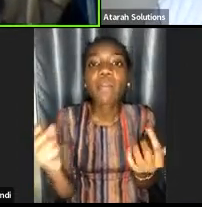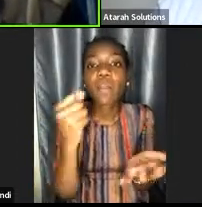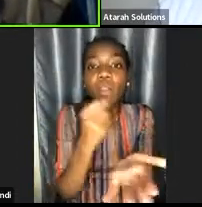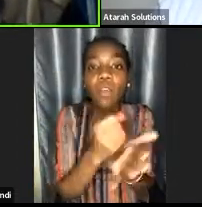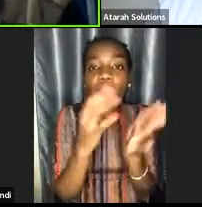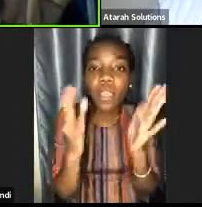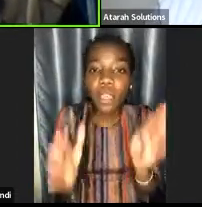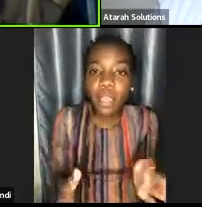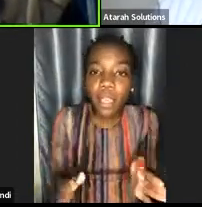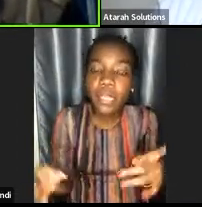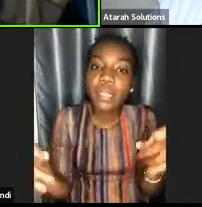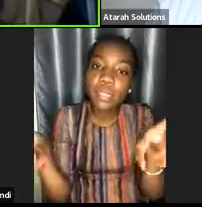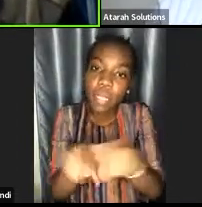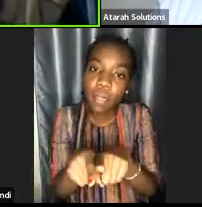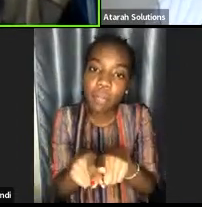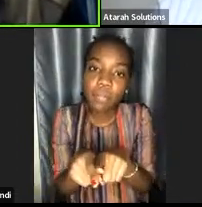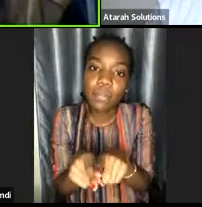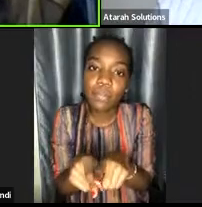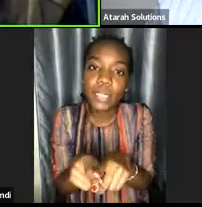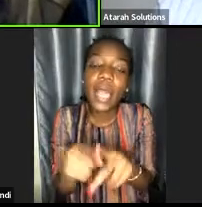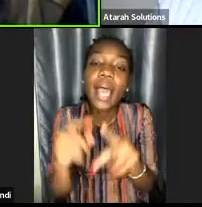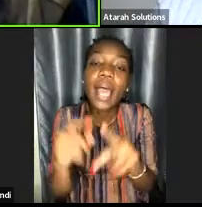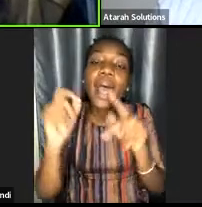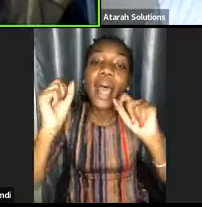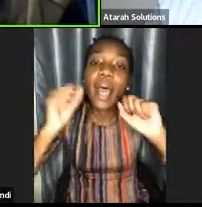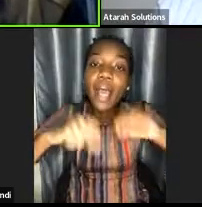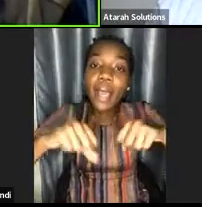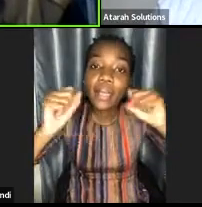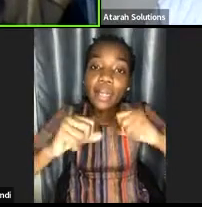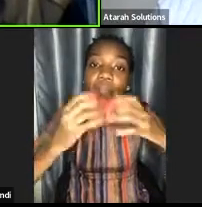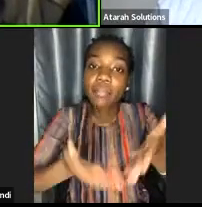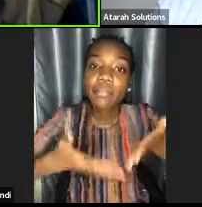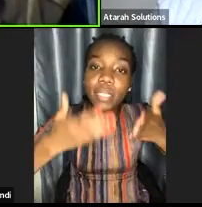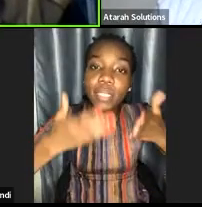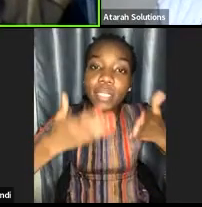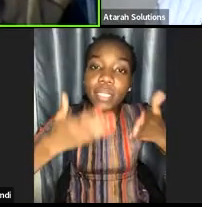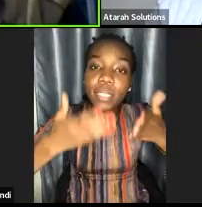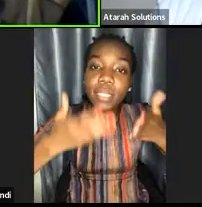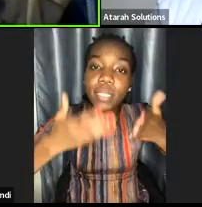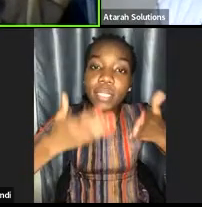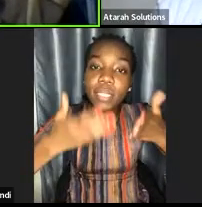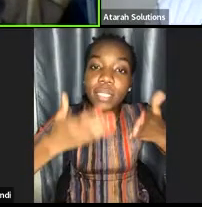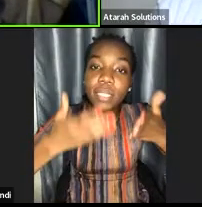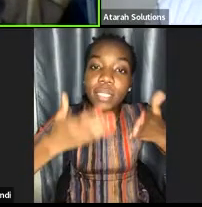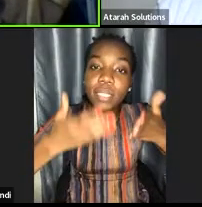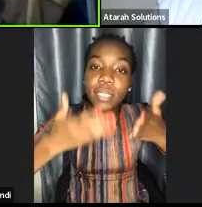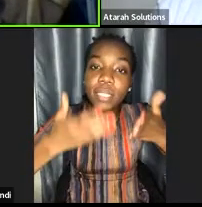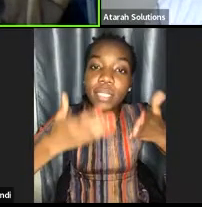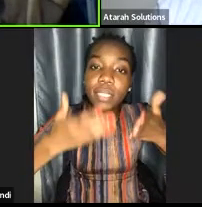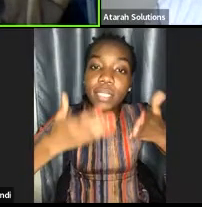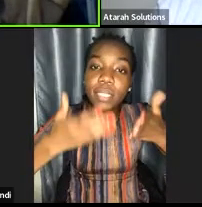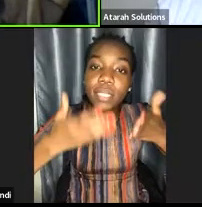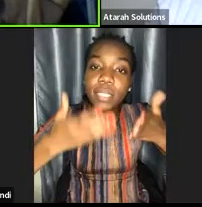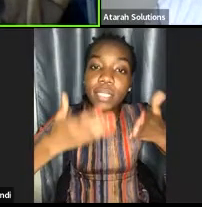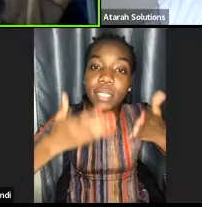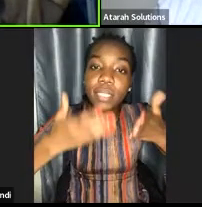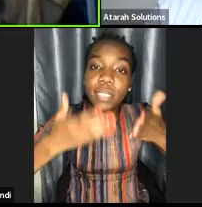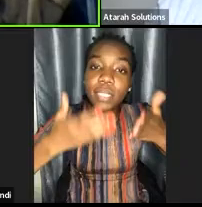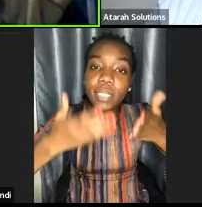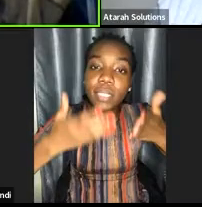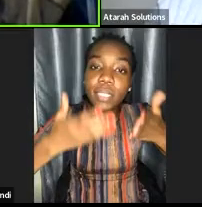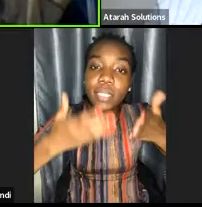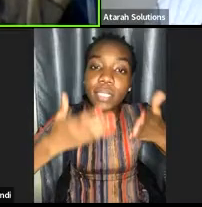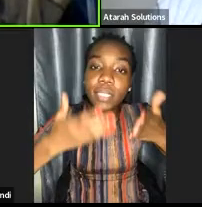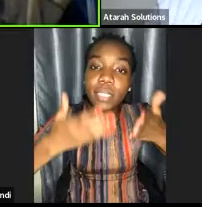also agree to submit to this process, then yes, they can go through a mediation process. But again, being